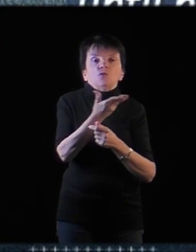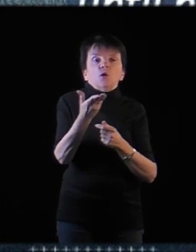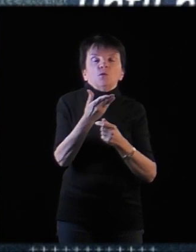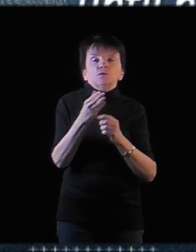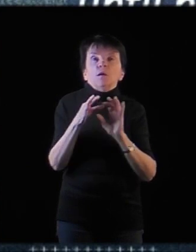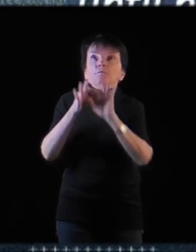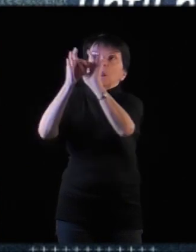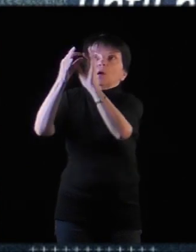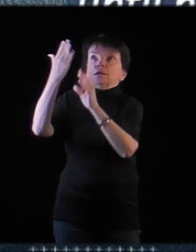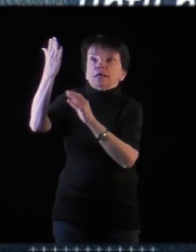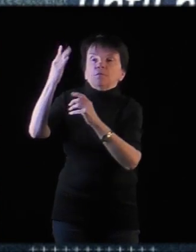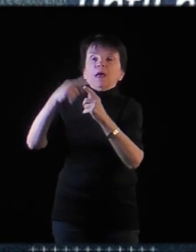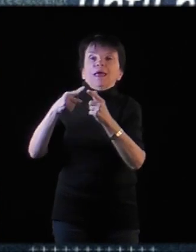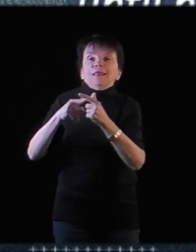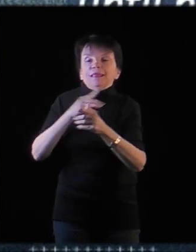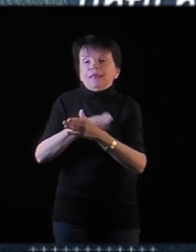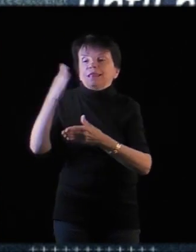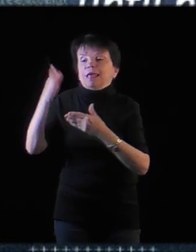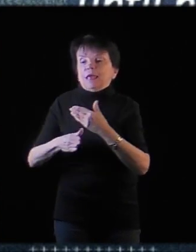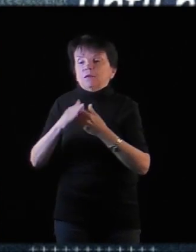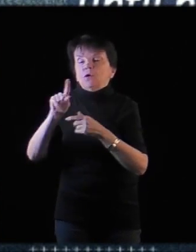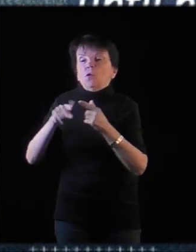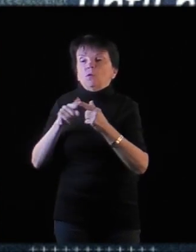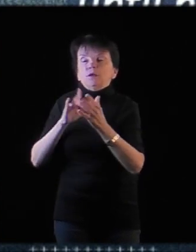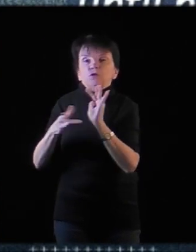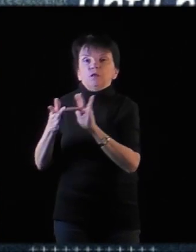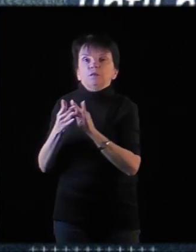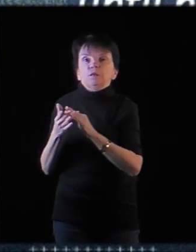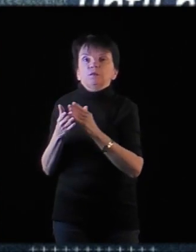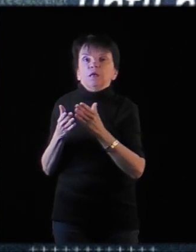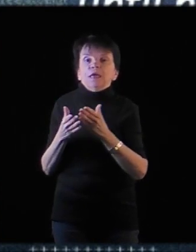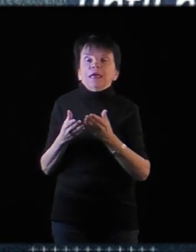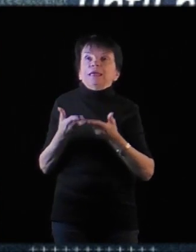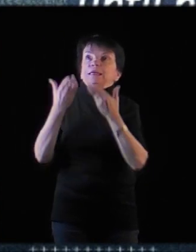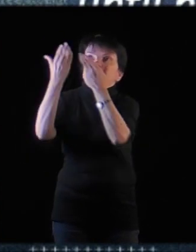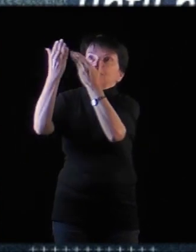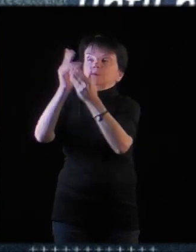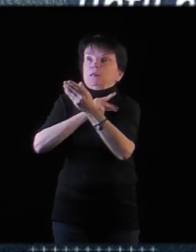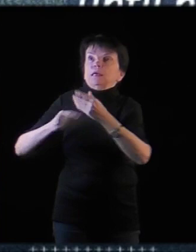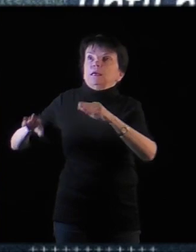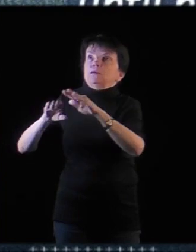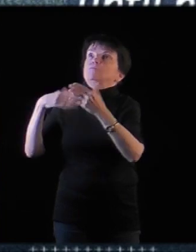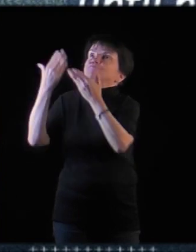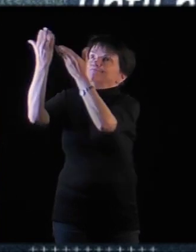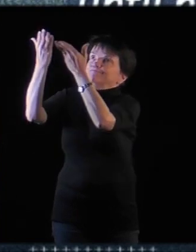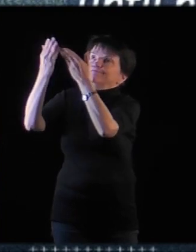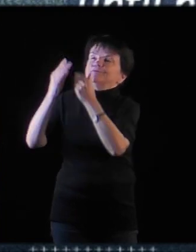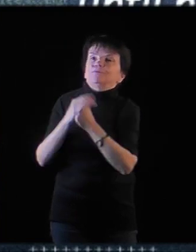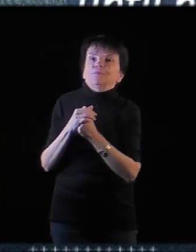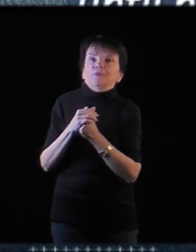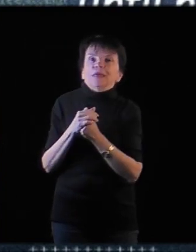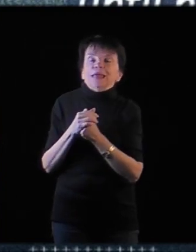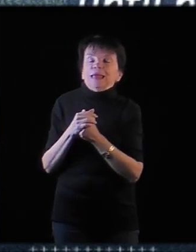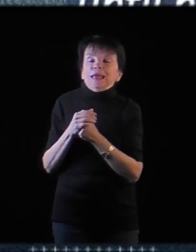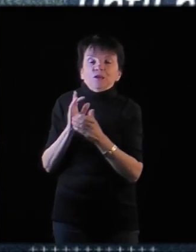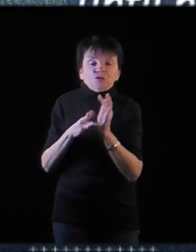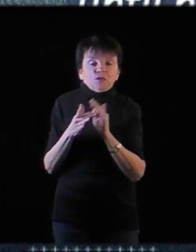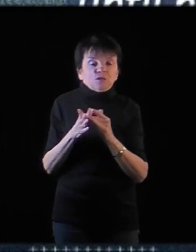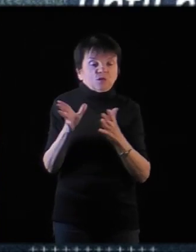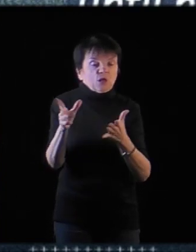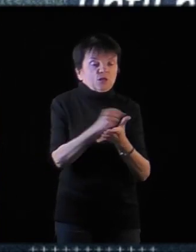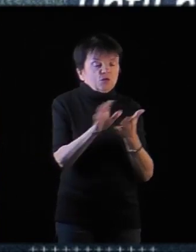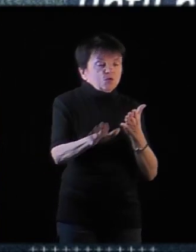come when he hands over the kingdom to God the Father. After he has destroyed all